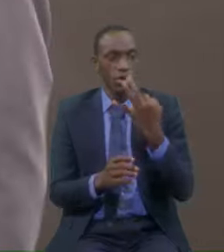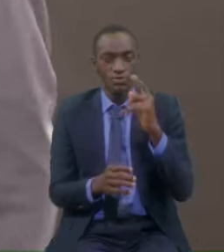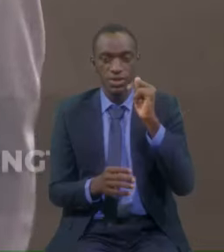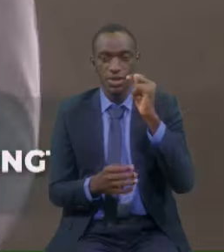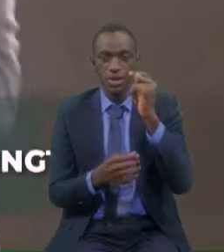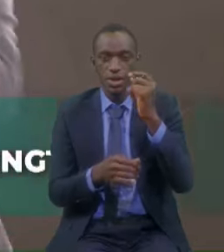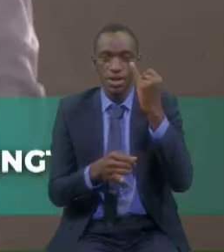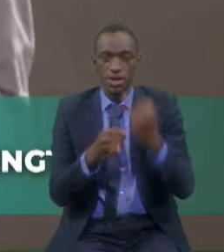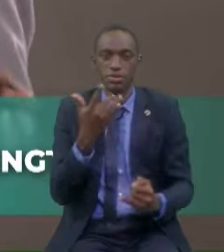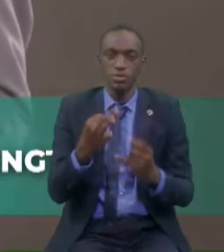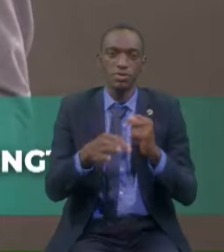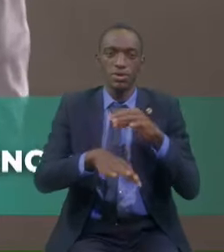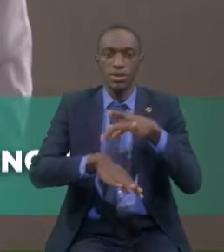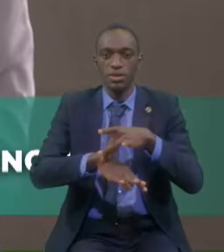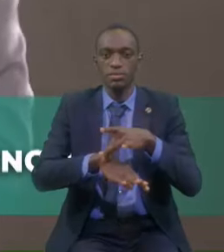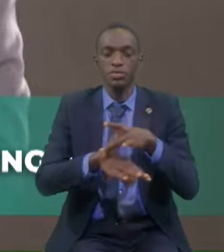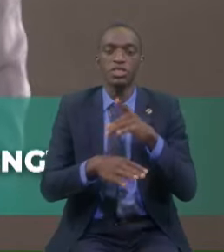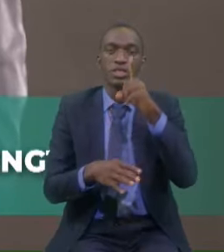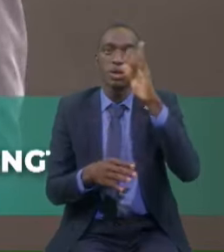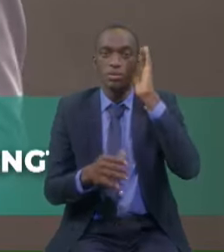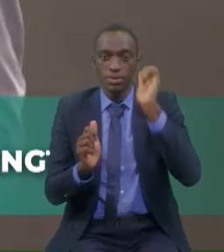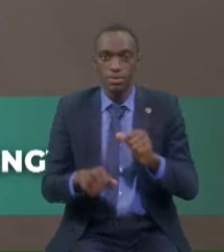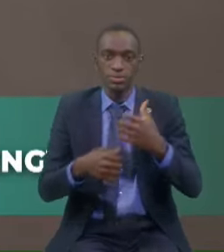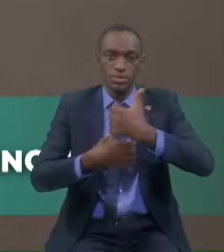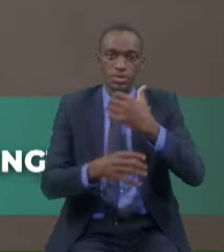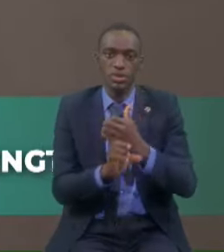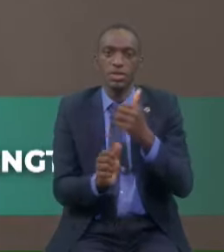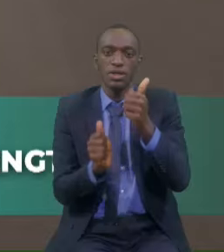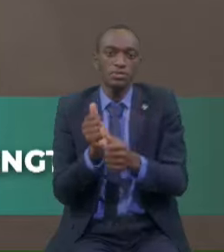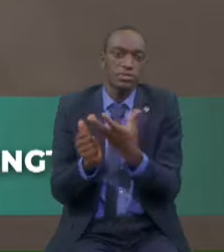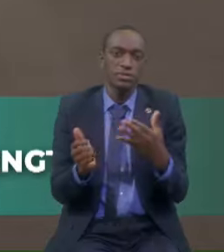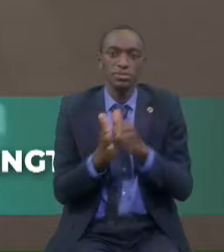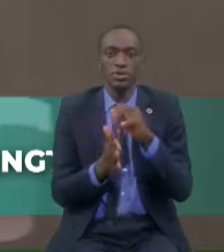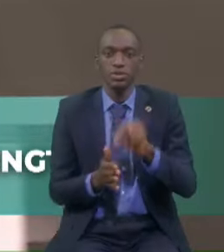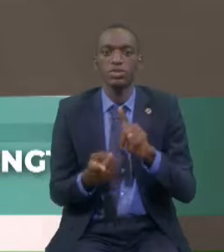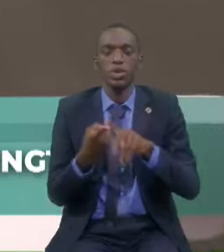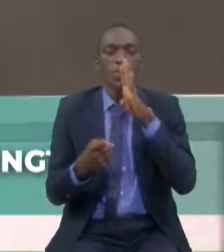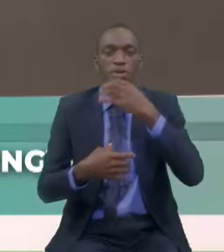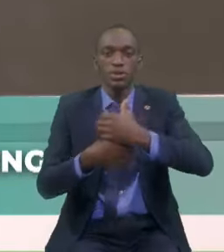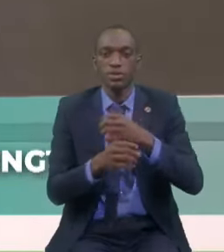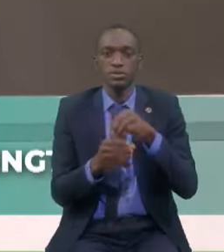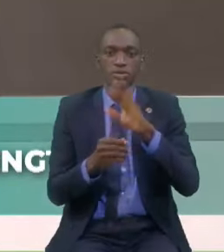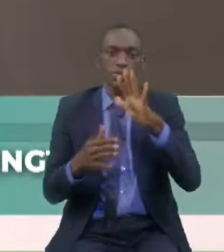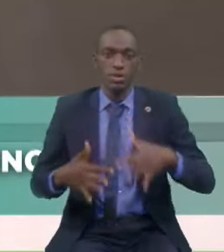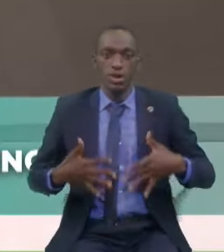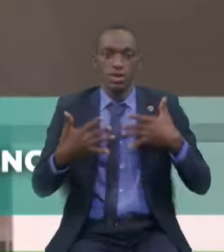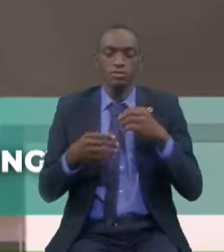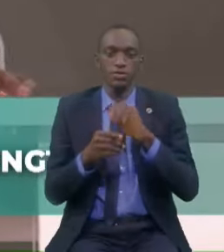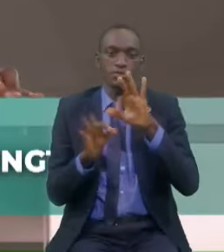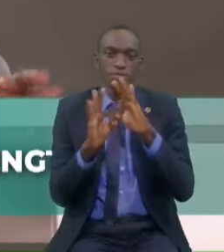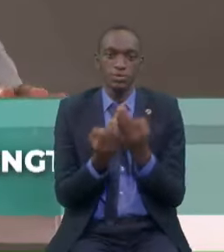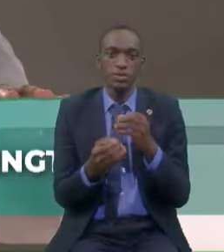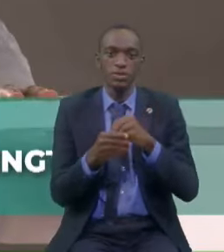to be created in your life, in my life, in your family, in your ministry, because he's the creator of the